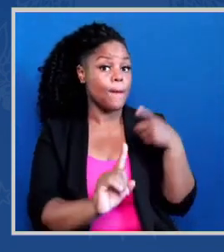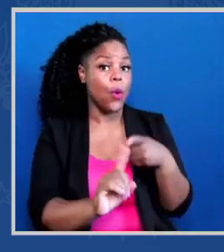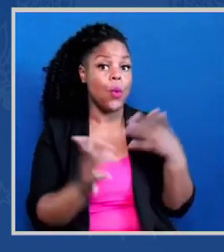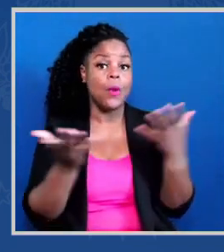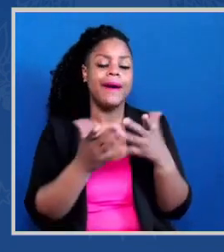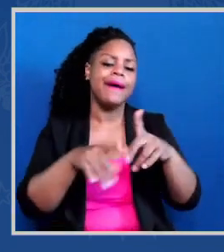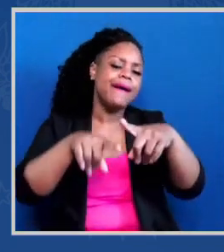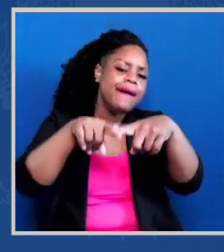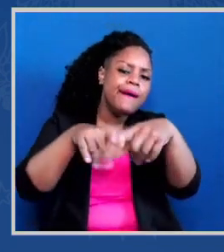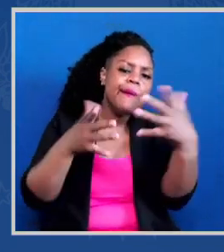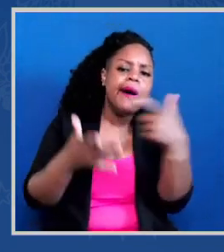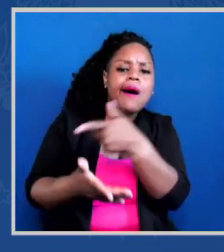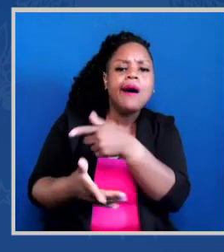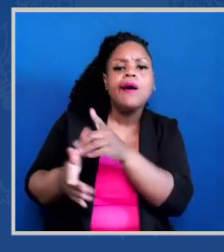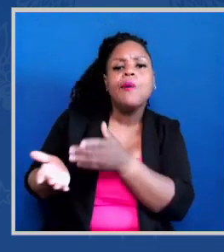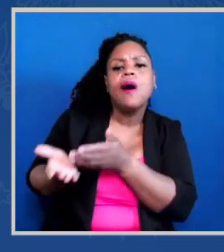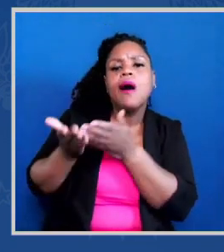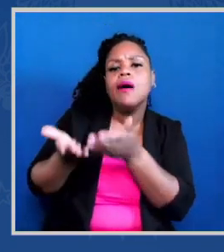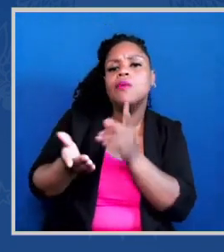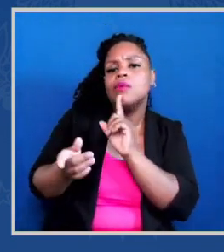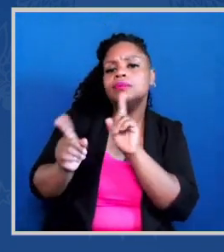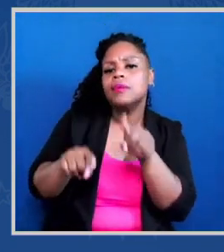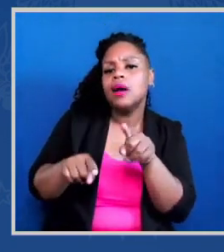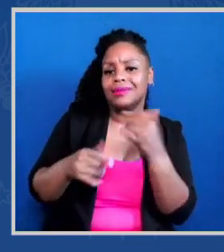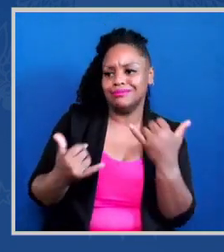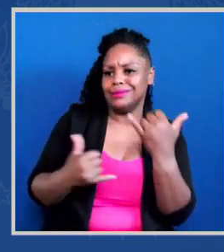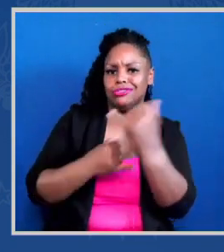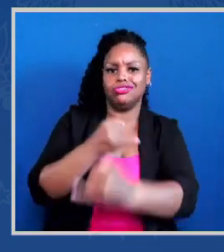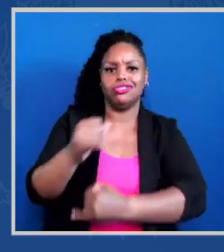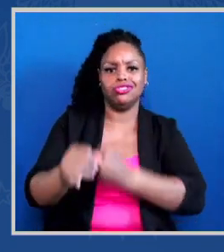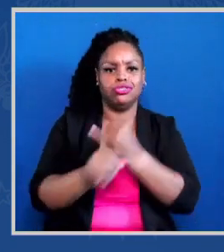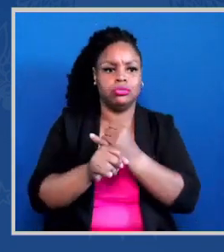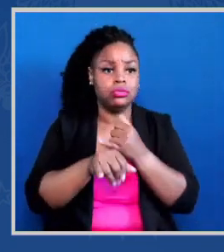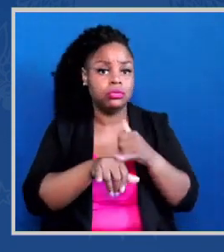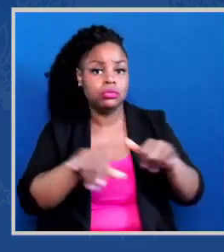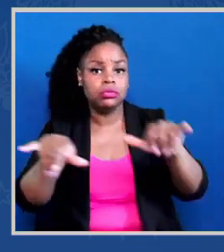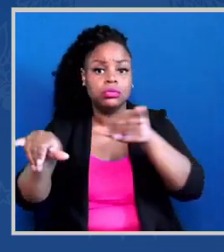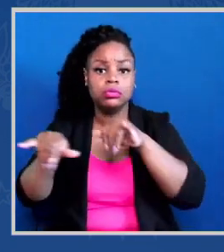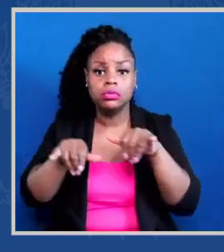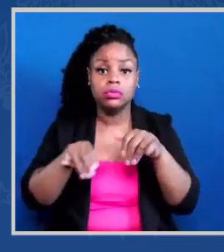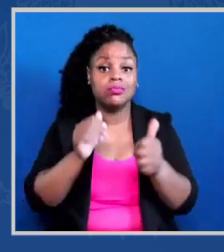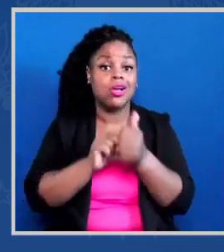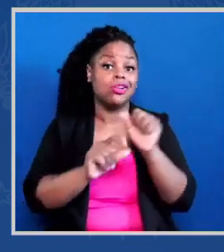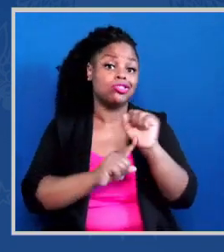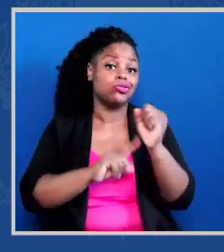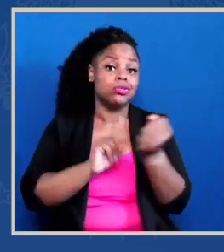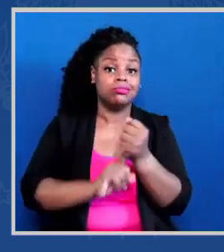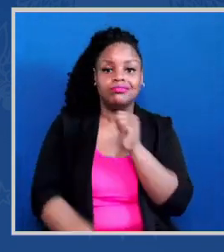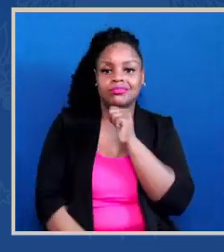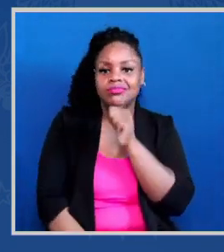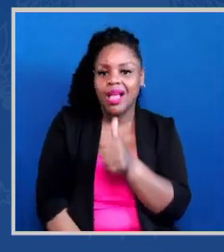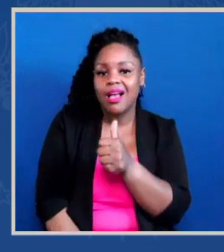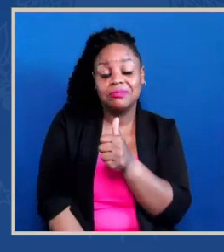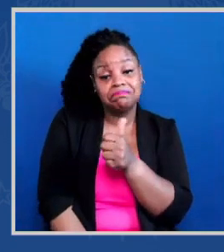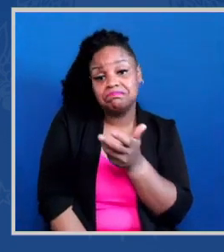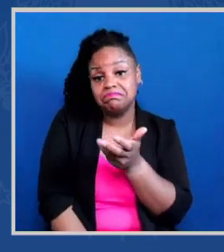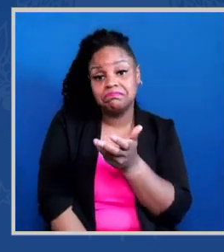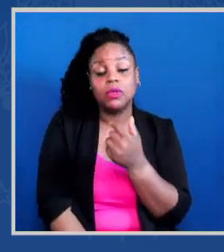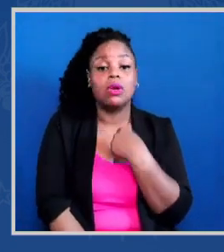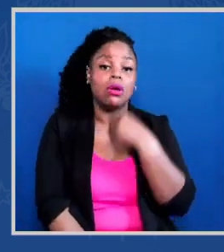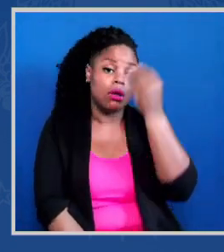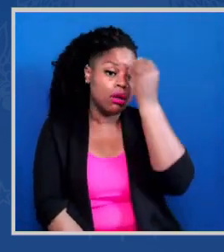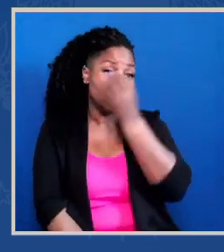with international norms, which in many cases he has not. As I told him when I was running, when I got elected,